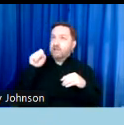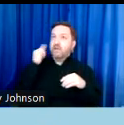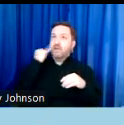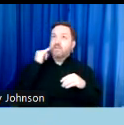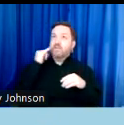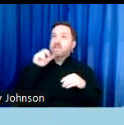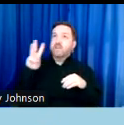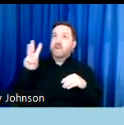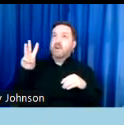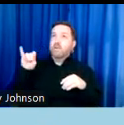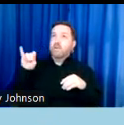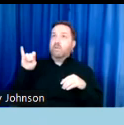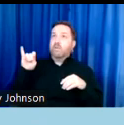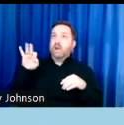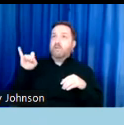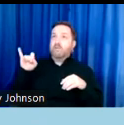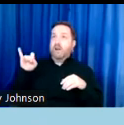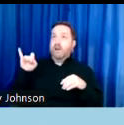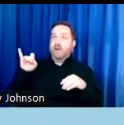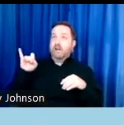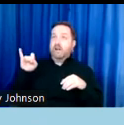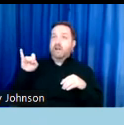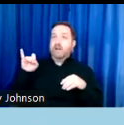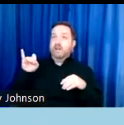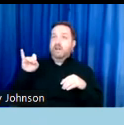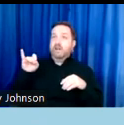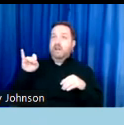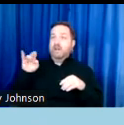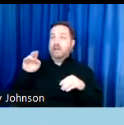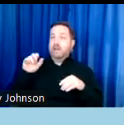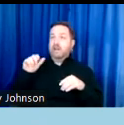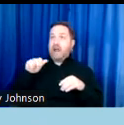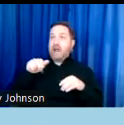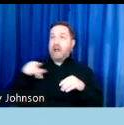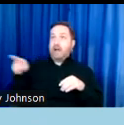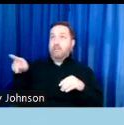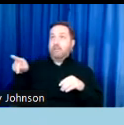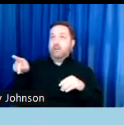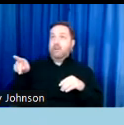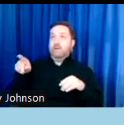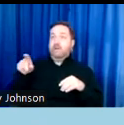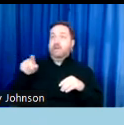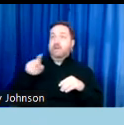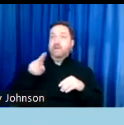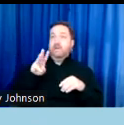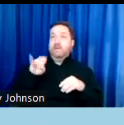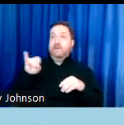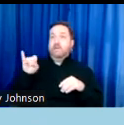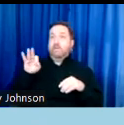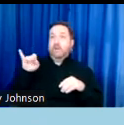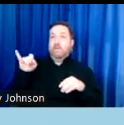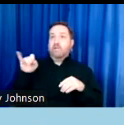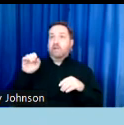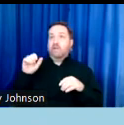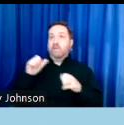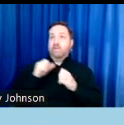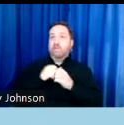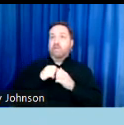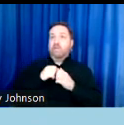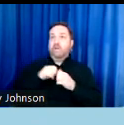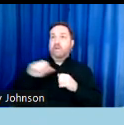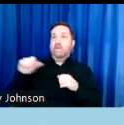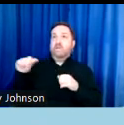Wi-Fi with an app, it's Wi-Fi with maybe